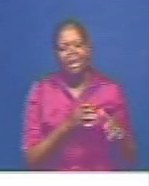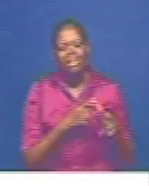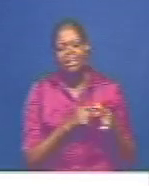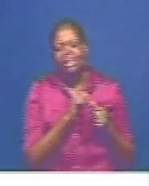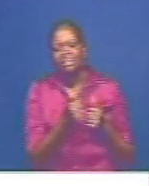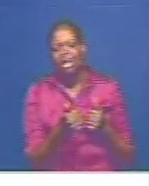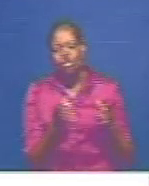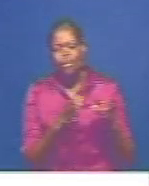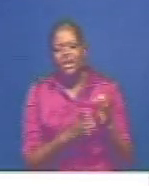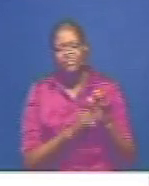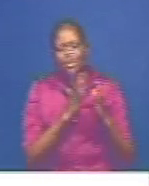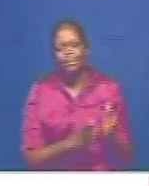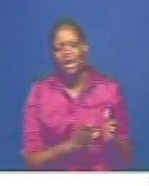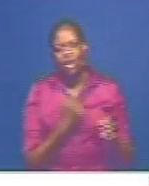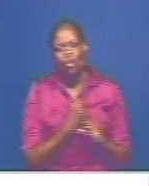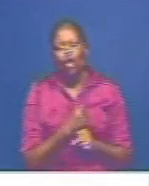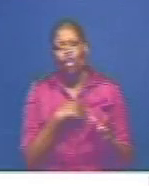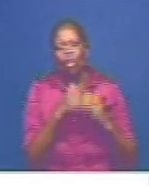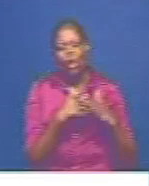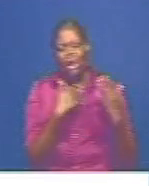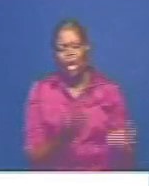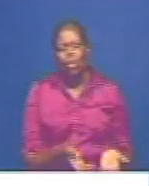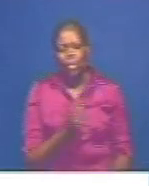a community developer? And me being a community developer. Yeah.